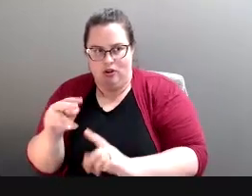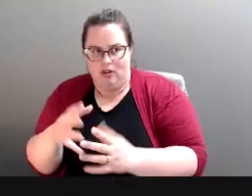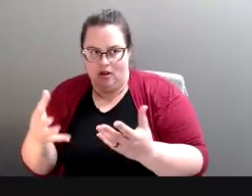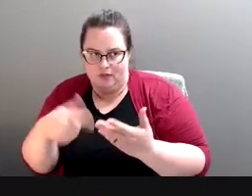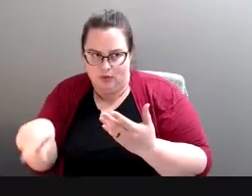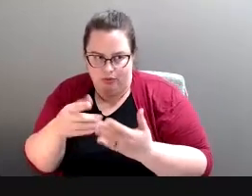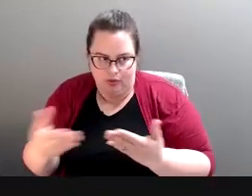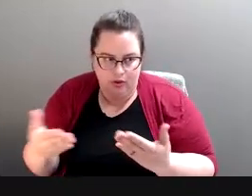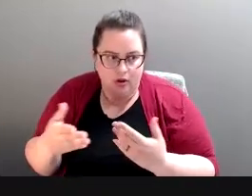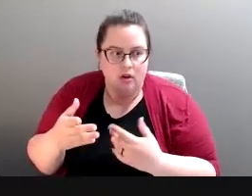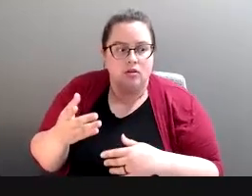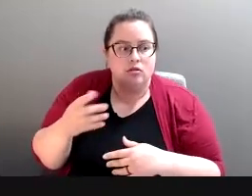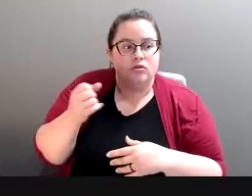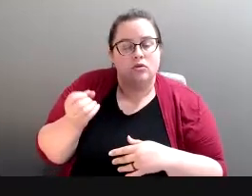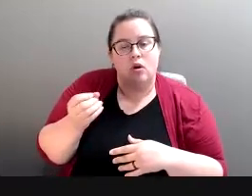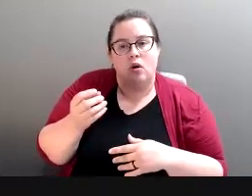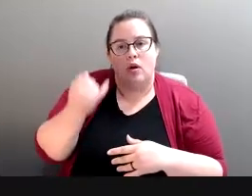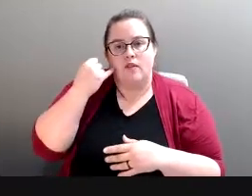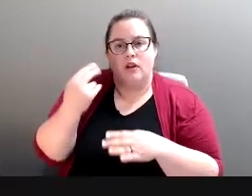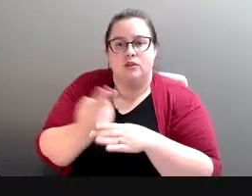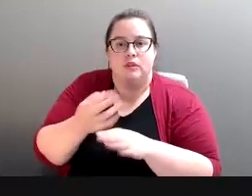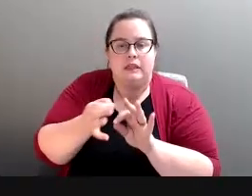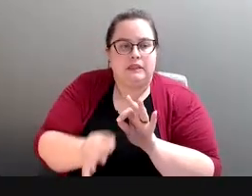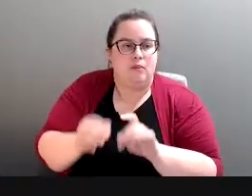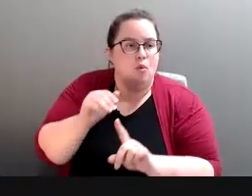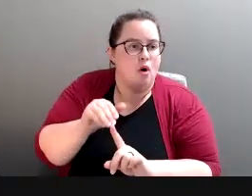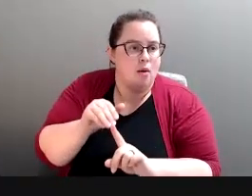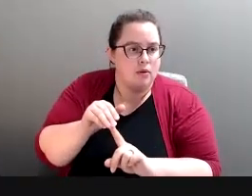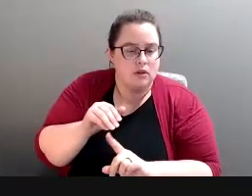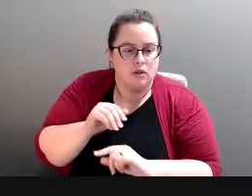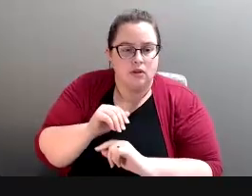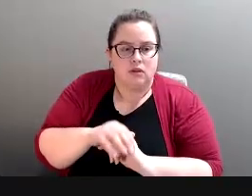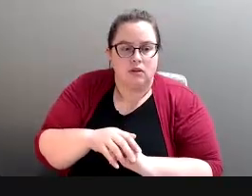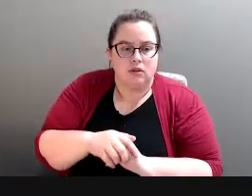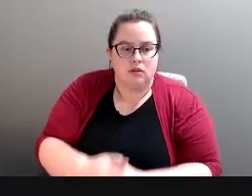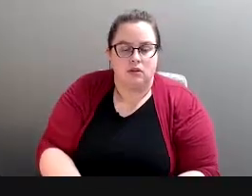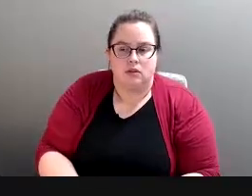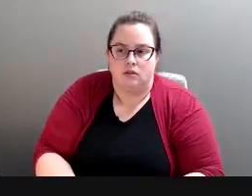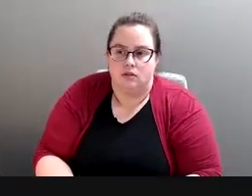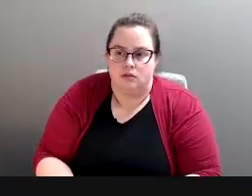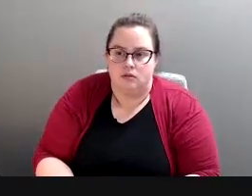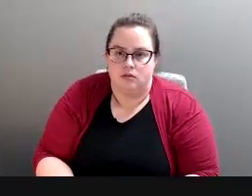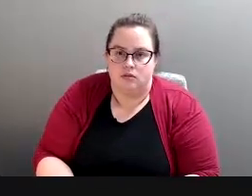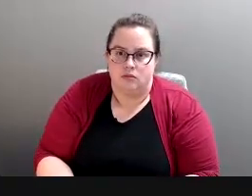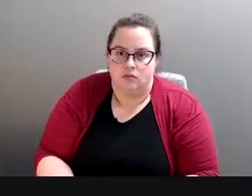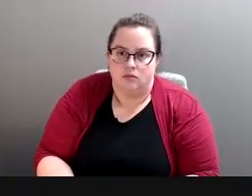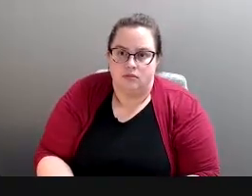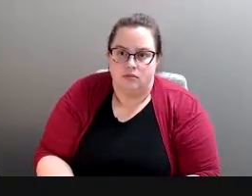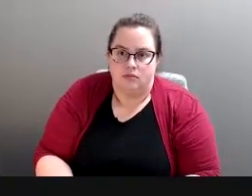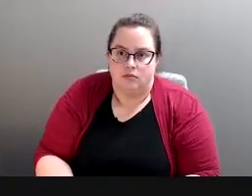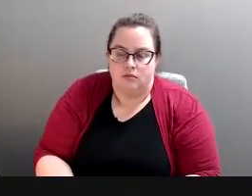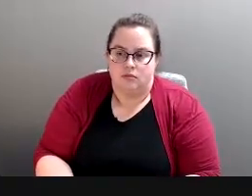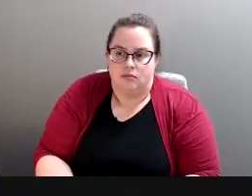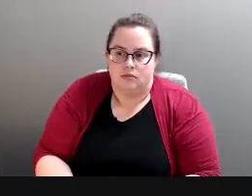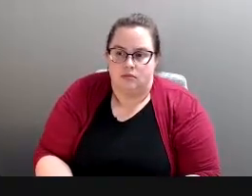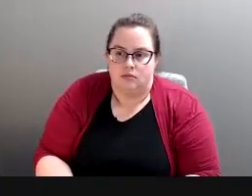like if I were to use a simple prompt here, like I'm just gonna say it. Or here I got it right here.